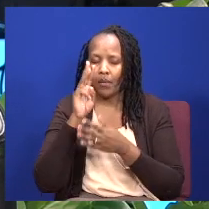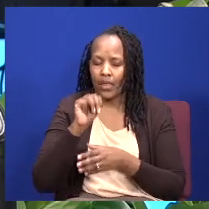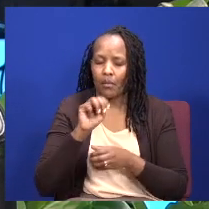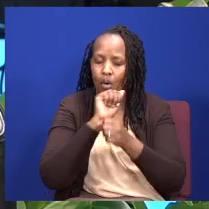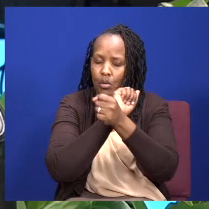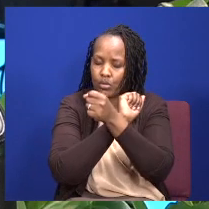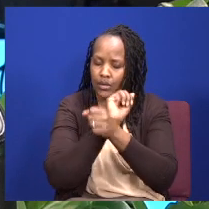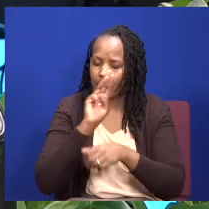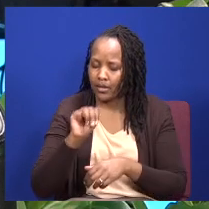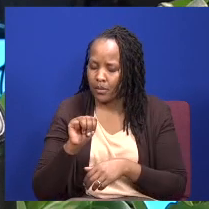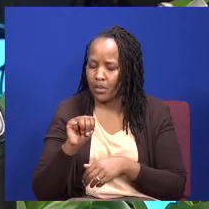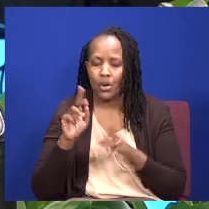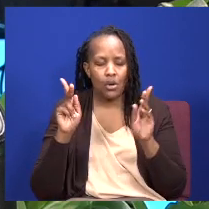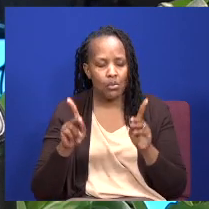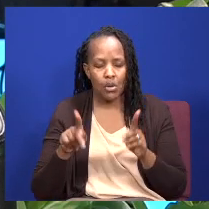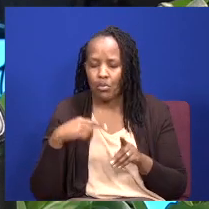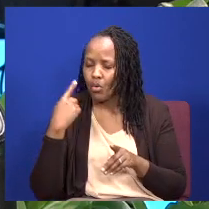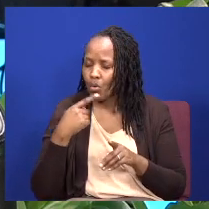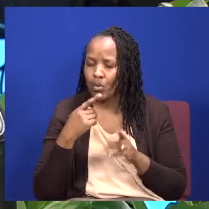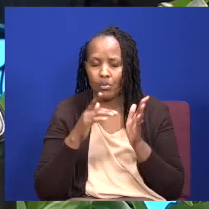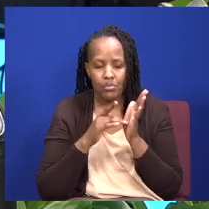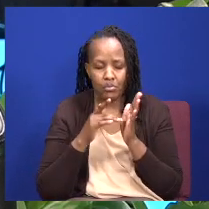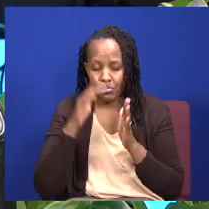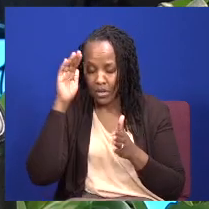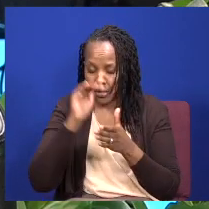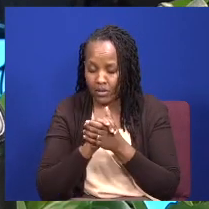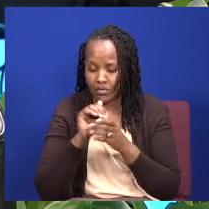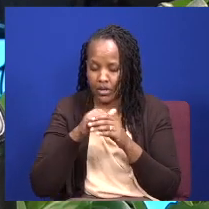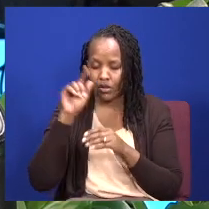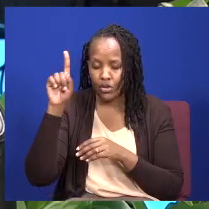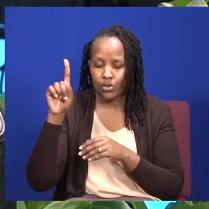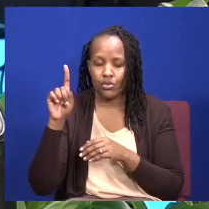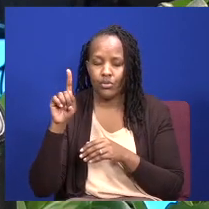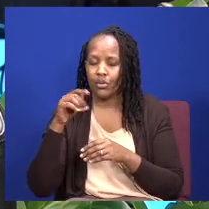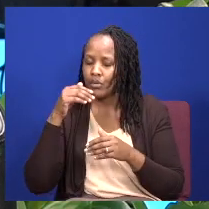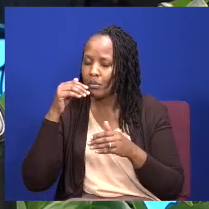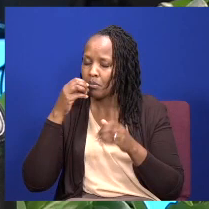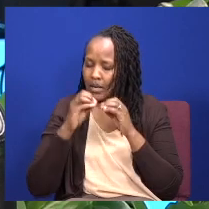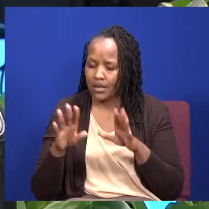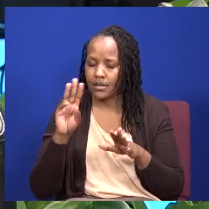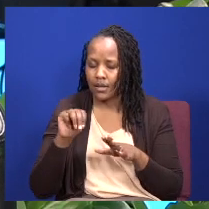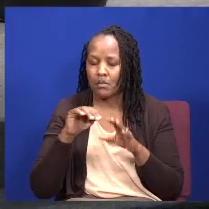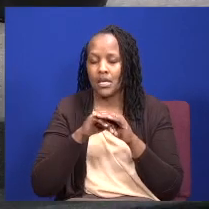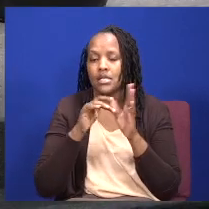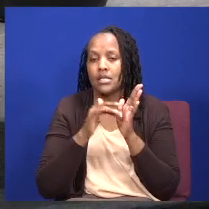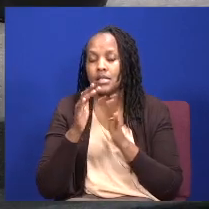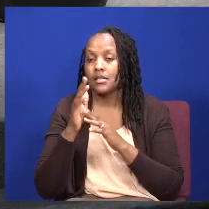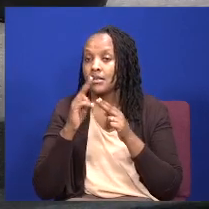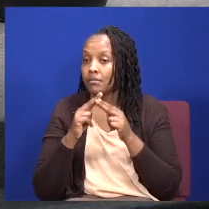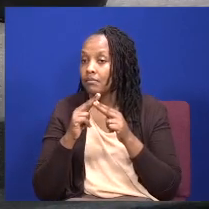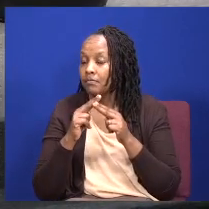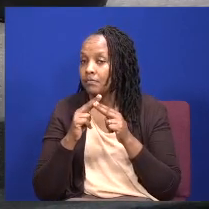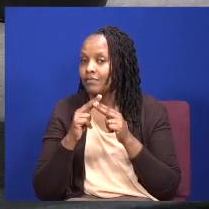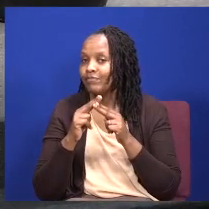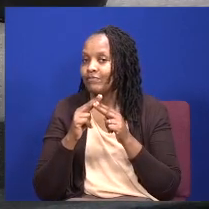Father. For those people who have already believed in Jesus, you're going to be there and protect them, oh, my Father. For it is in Jesus' name we pray and believe.